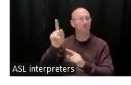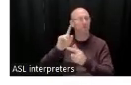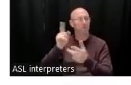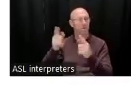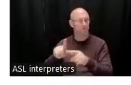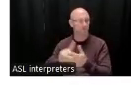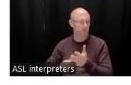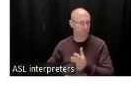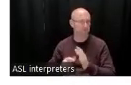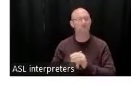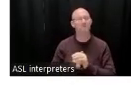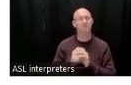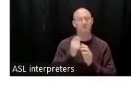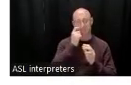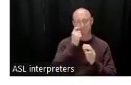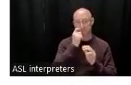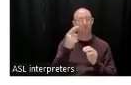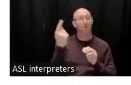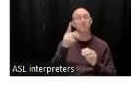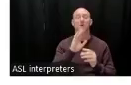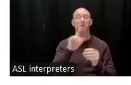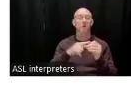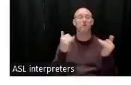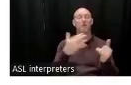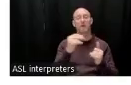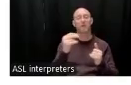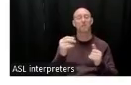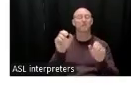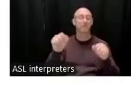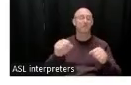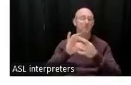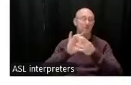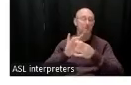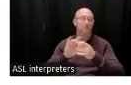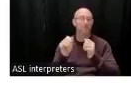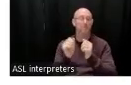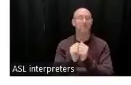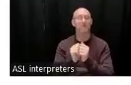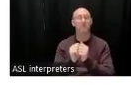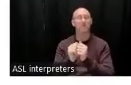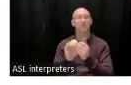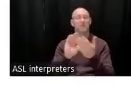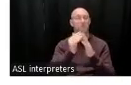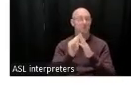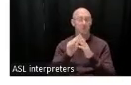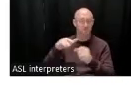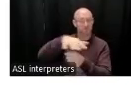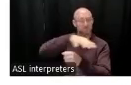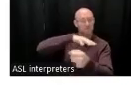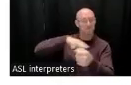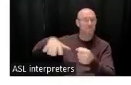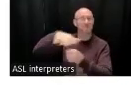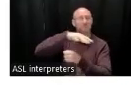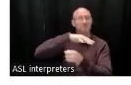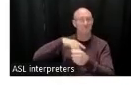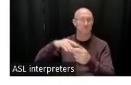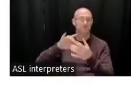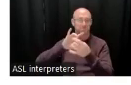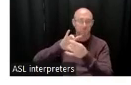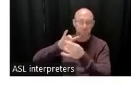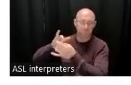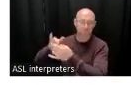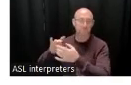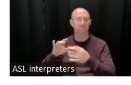happens. And always talk about current and potential relationships with the surrounding community. And that